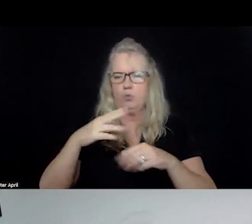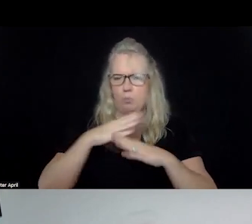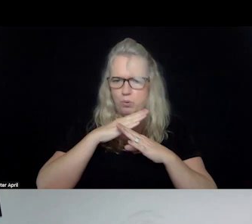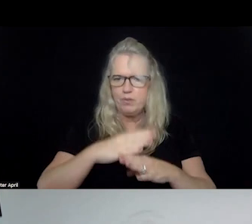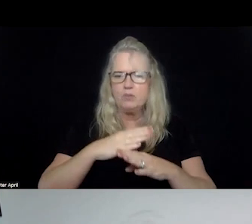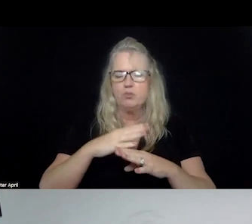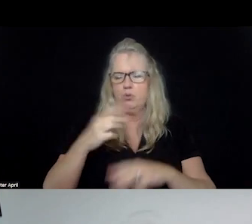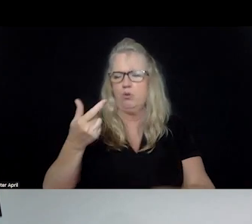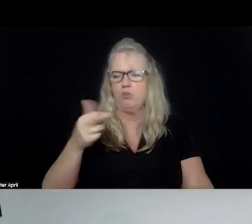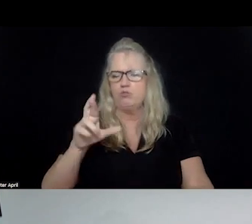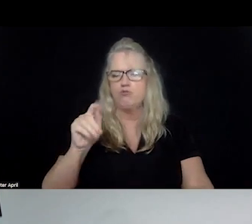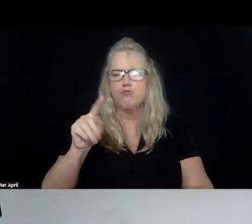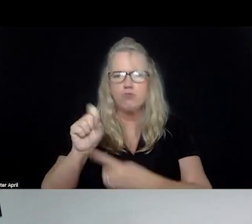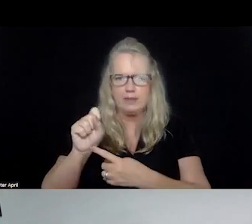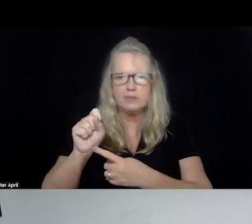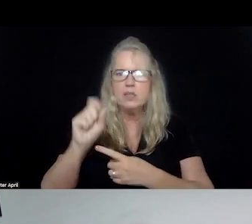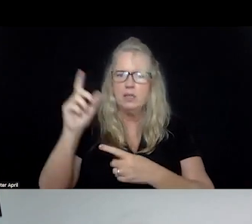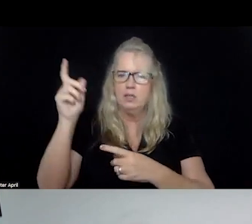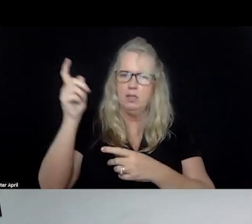grants are of particular